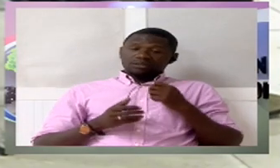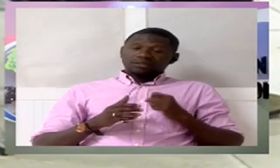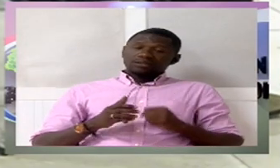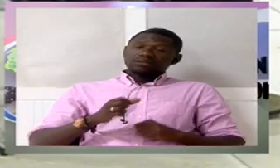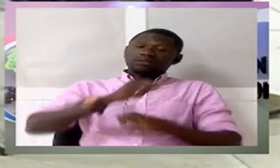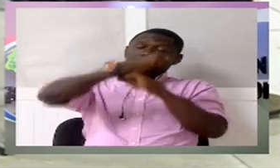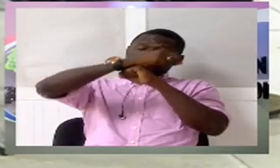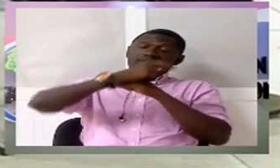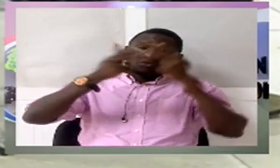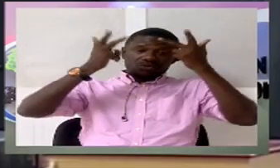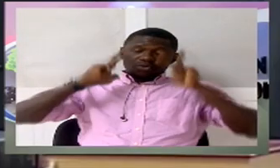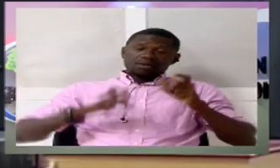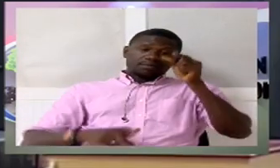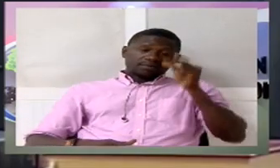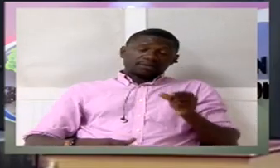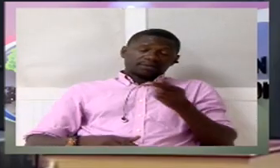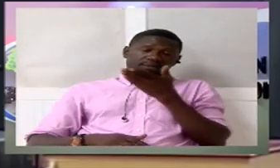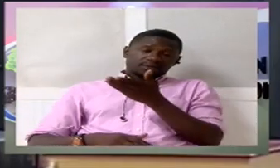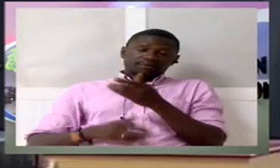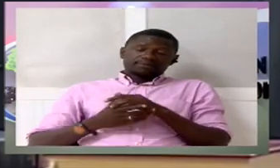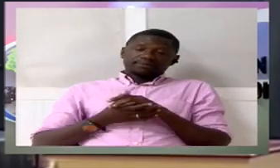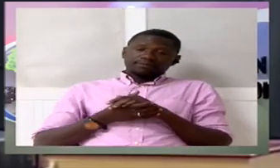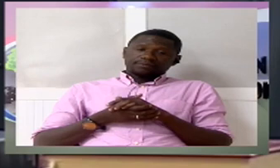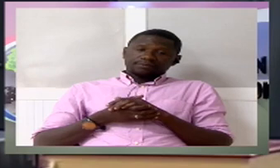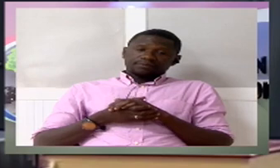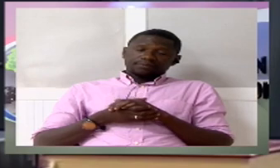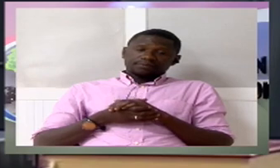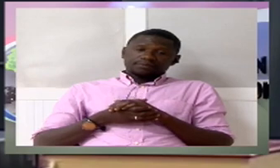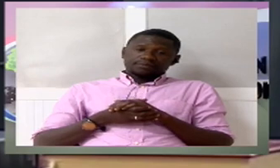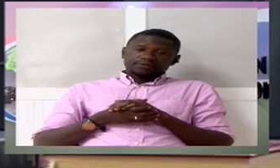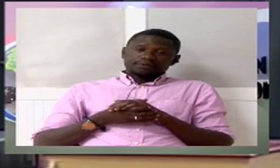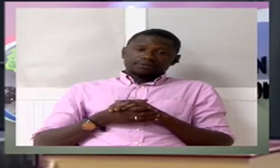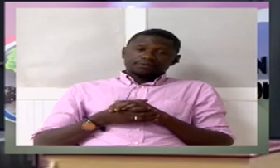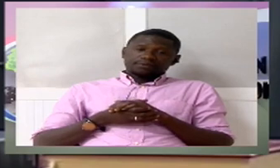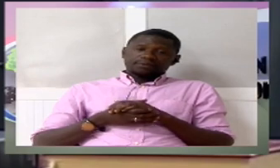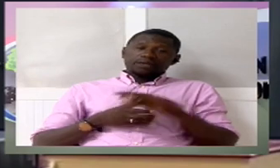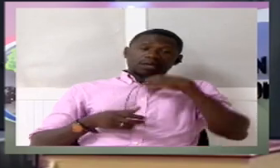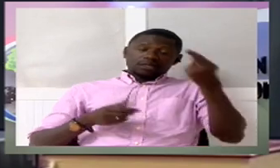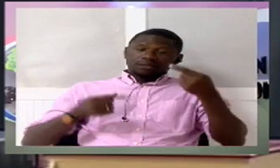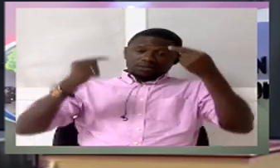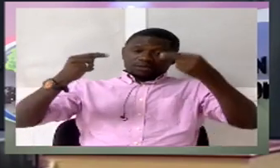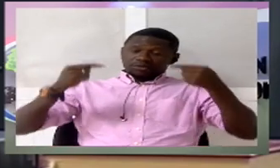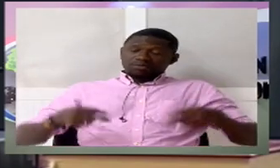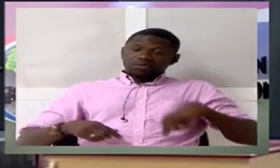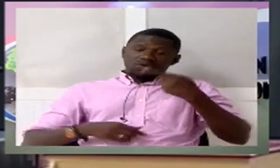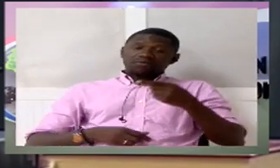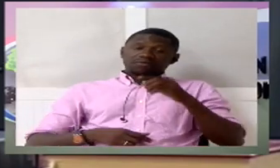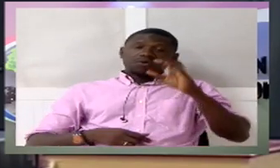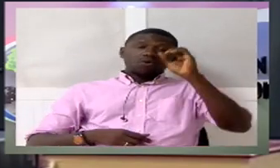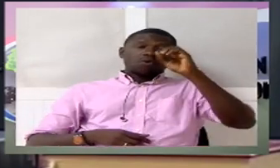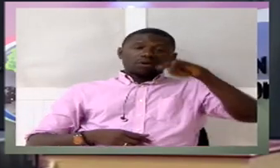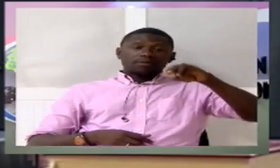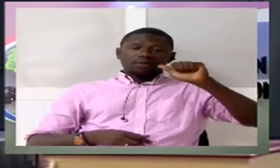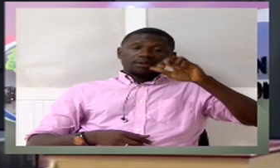lawyers. Atamu lawyer de melango atale be lori num baba jobie. And the testimony of Omar Diallo. Ani Omar Diallo fanan